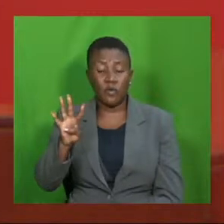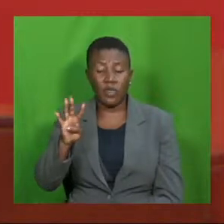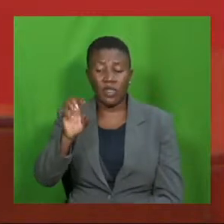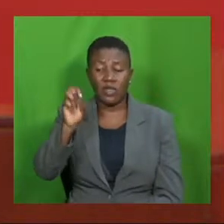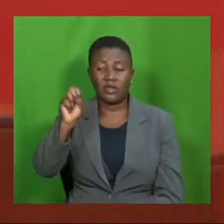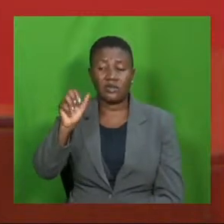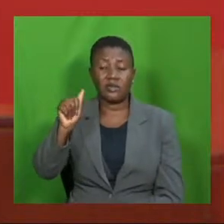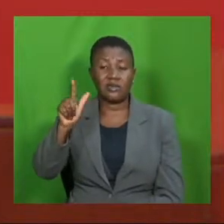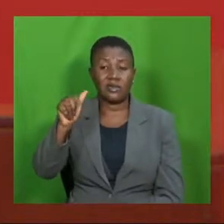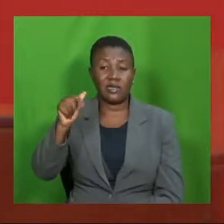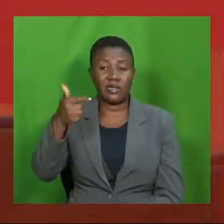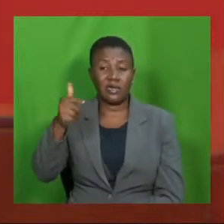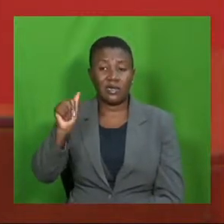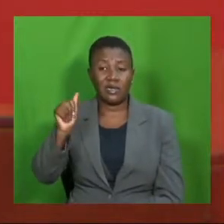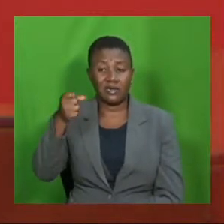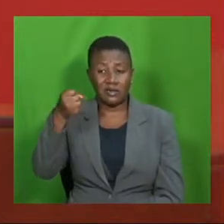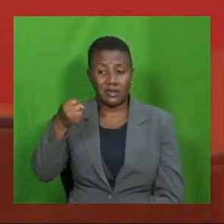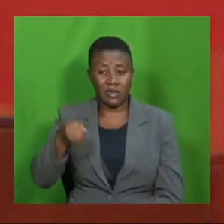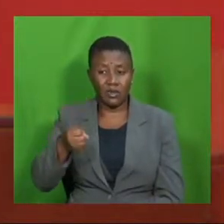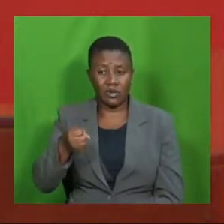South.